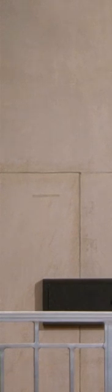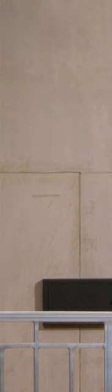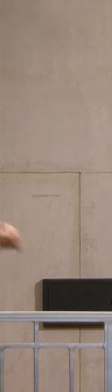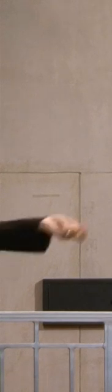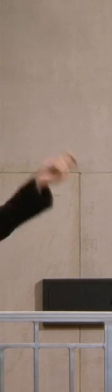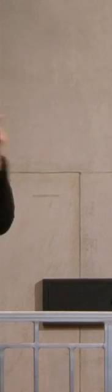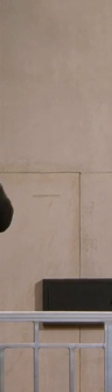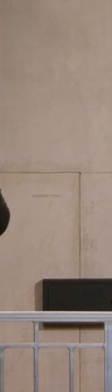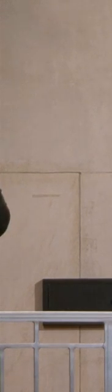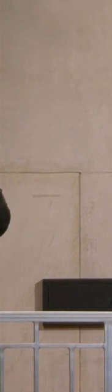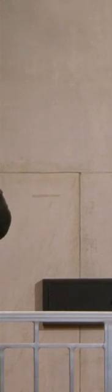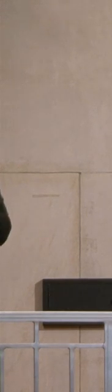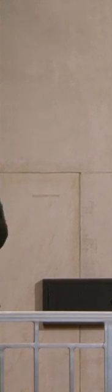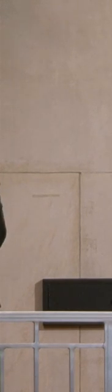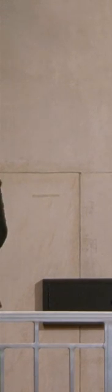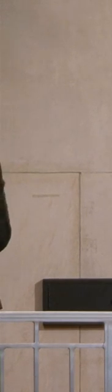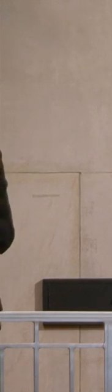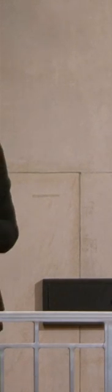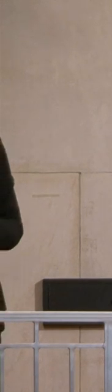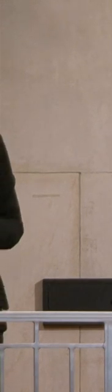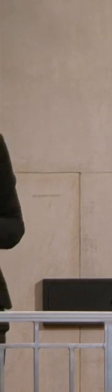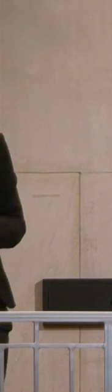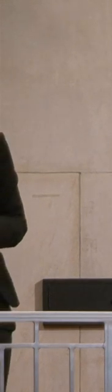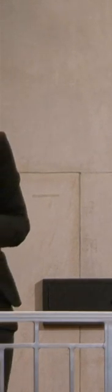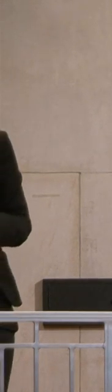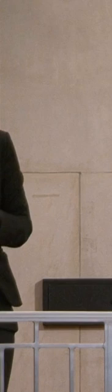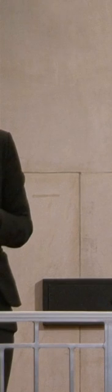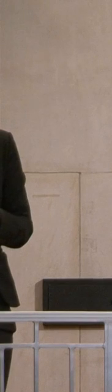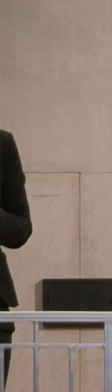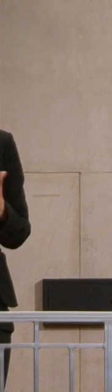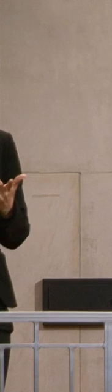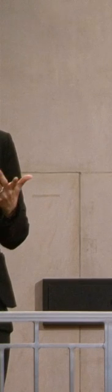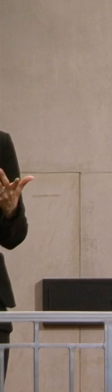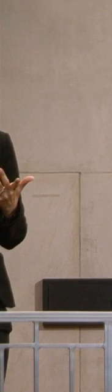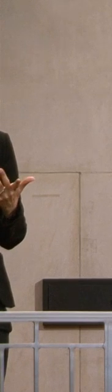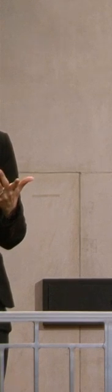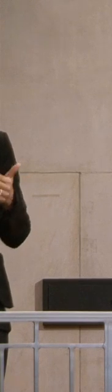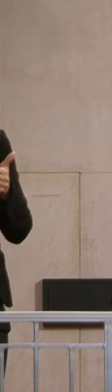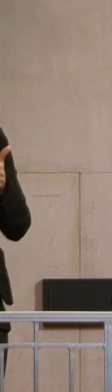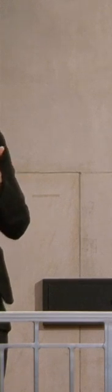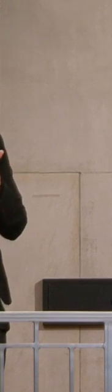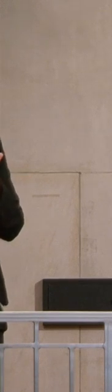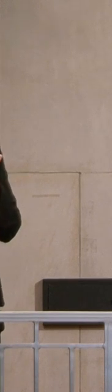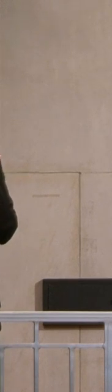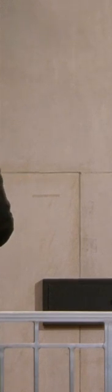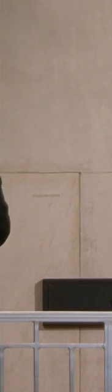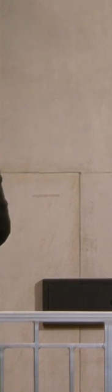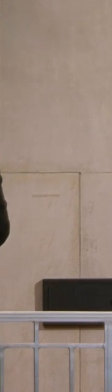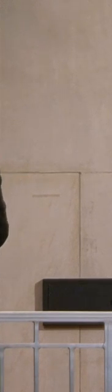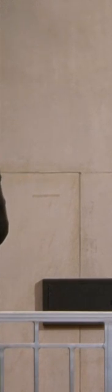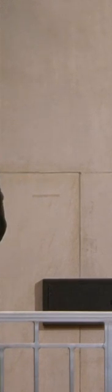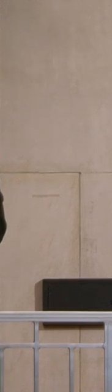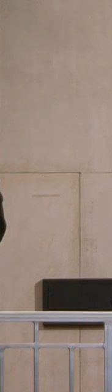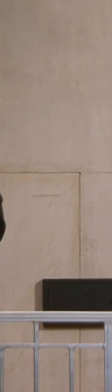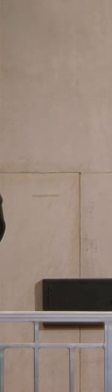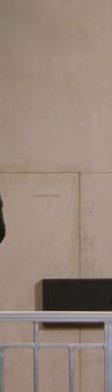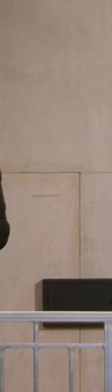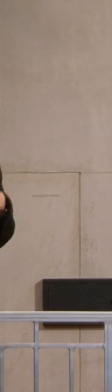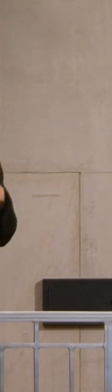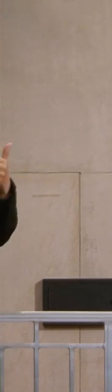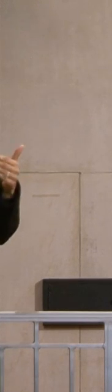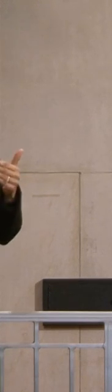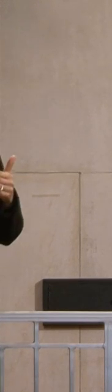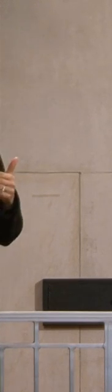transformed. It has. And as we take these next steps, as we move forward in this fight, we will do so in a country that